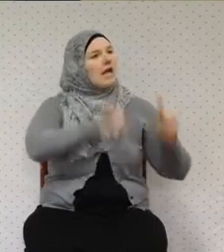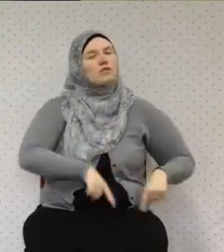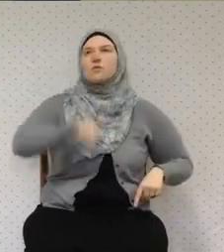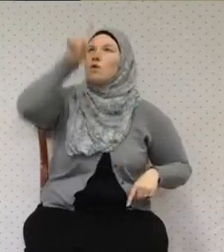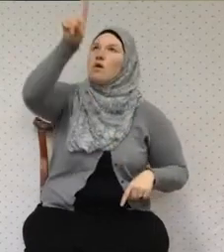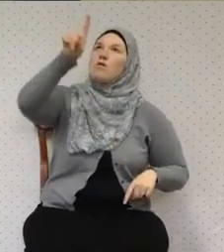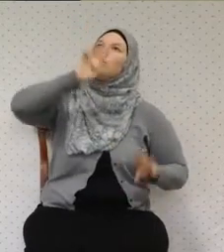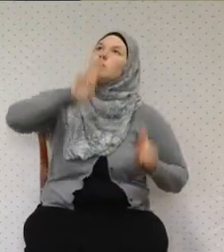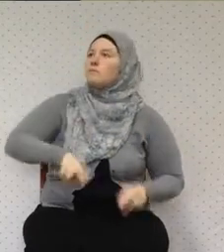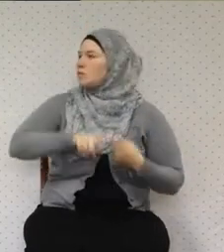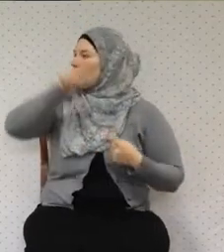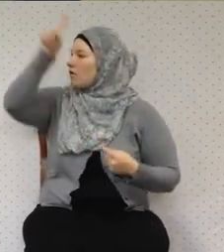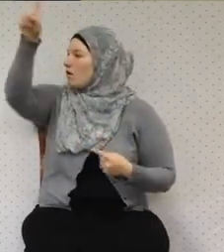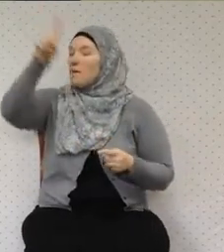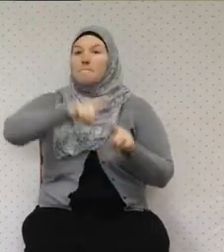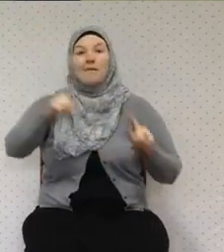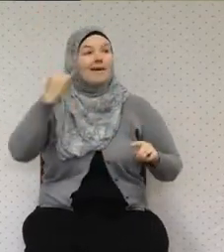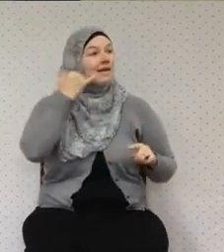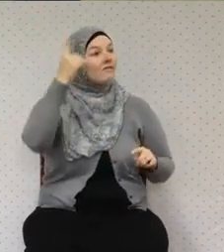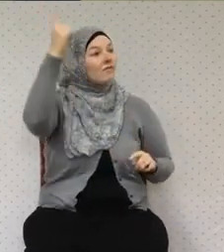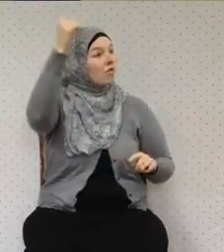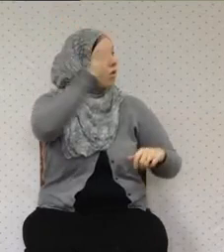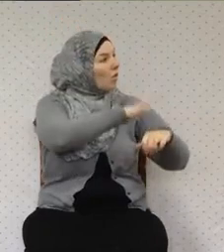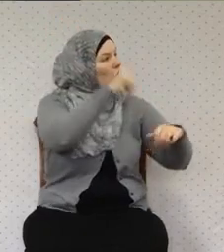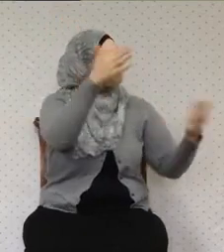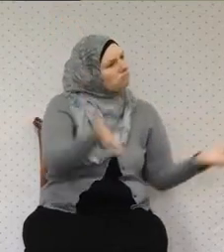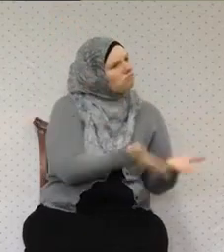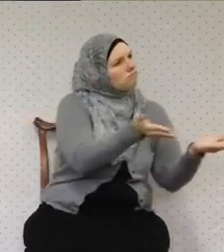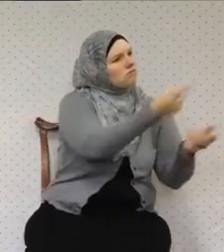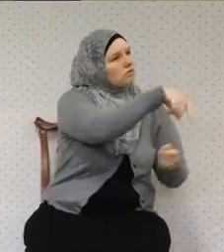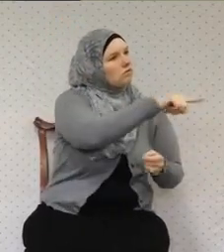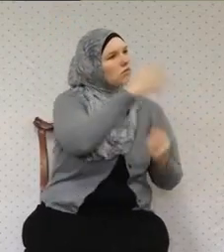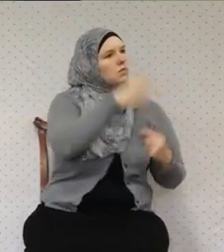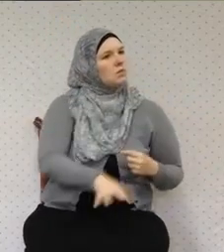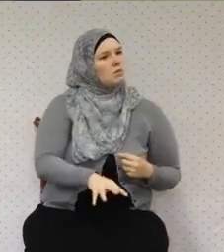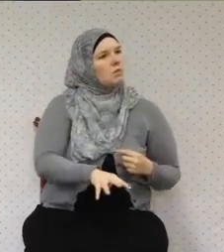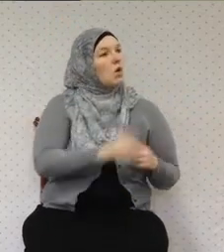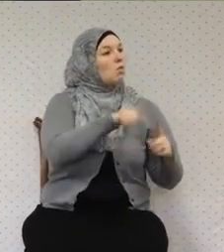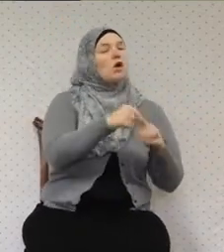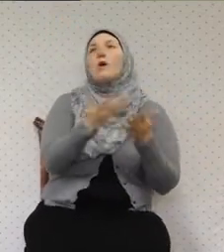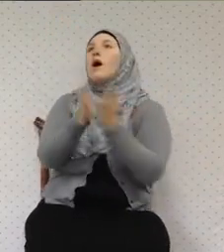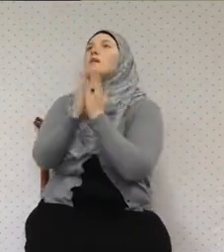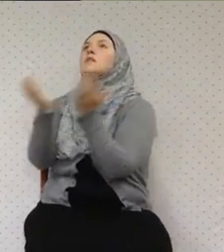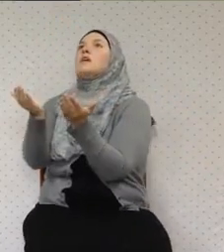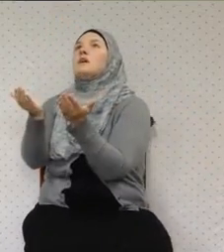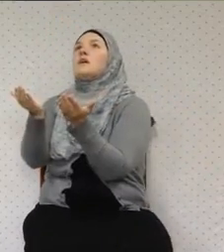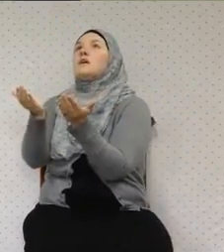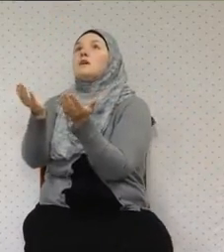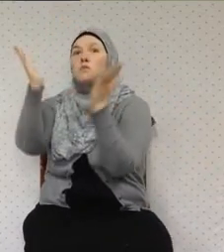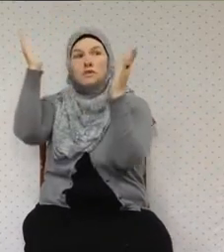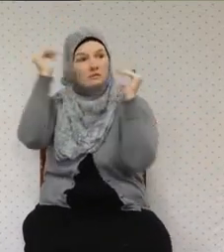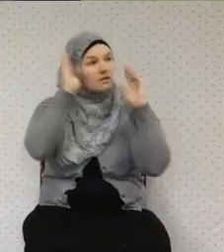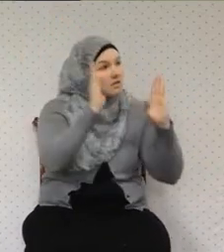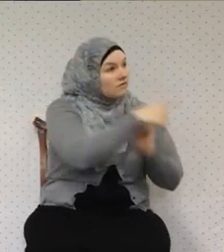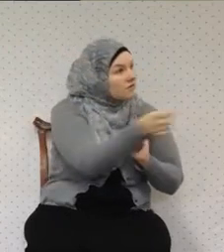Answer Allah, respond to Allah. But if you ignore His call, what do you expect when you call Him? To